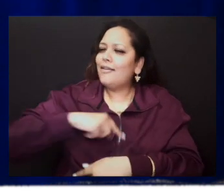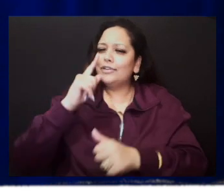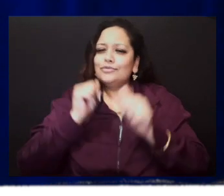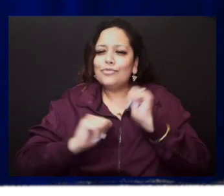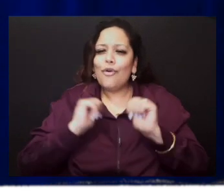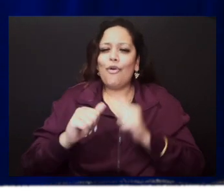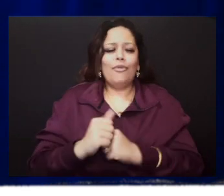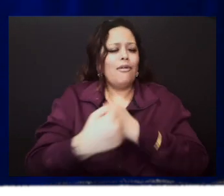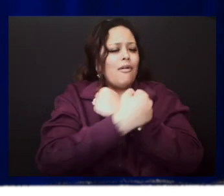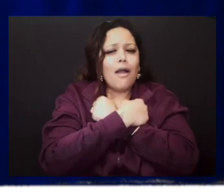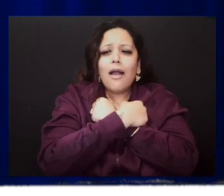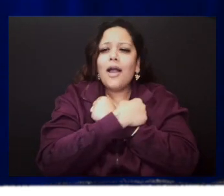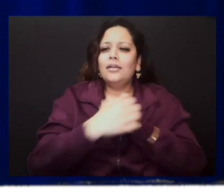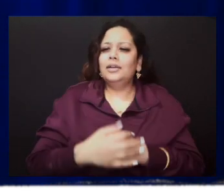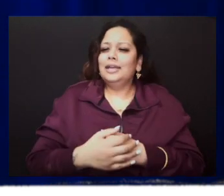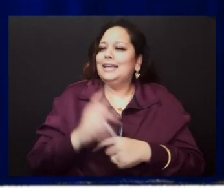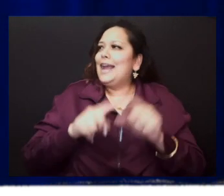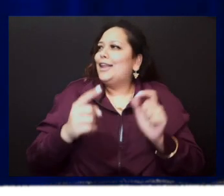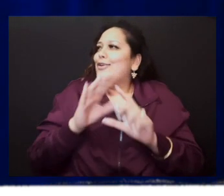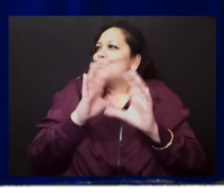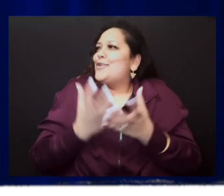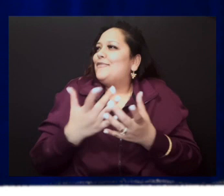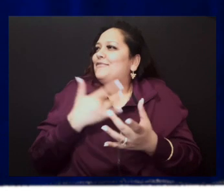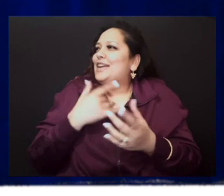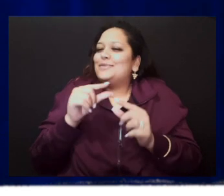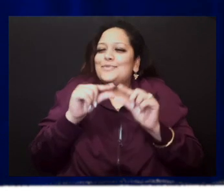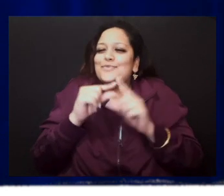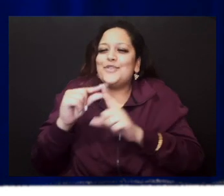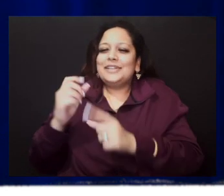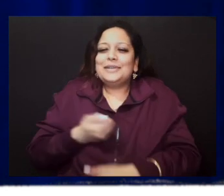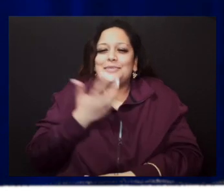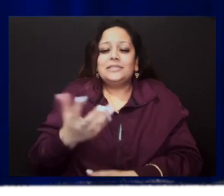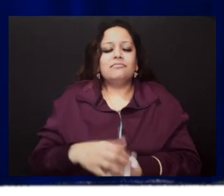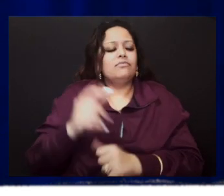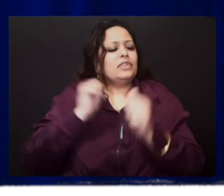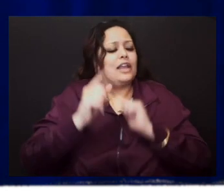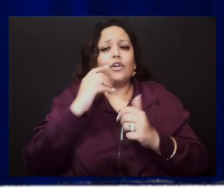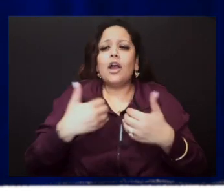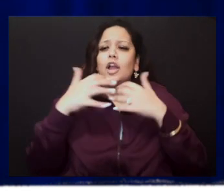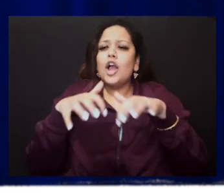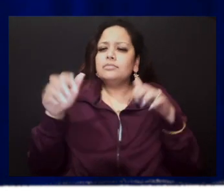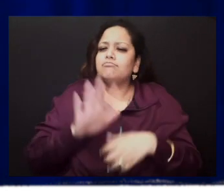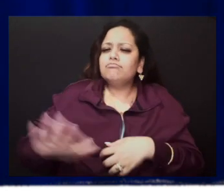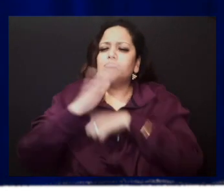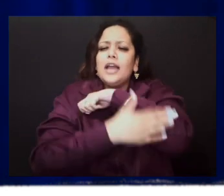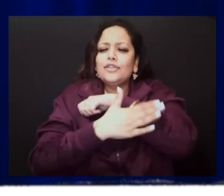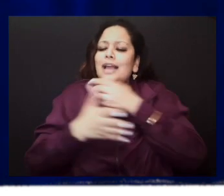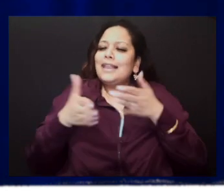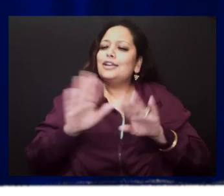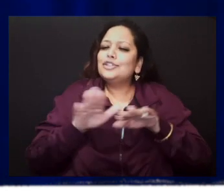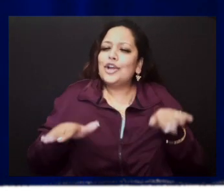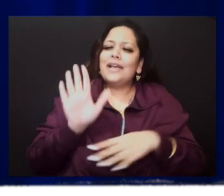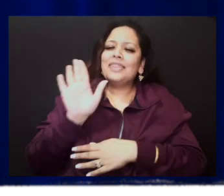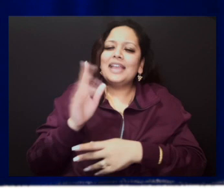the lobby to say what words could not express. Theatre for Young Audiences across the country has allowed